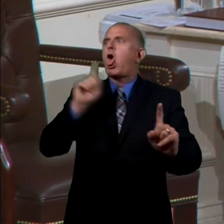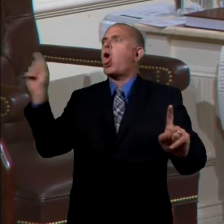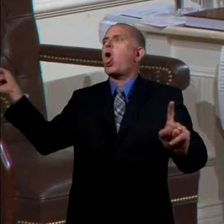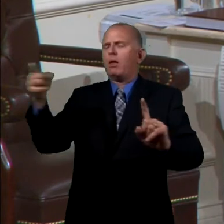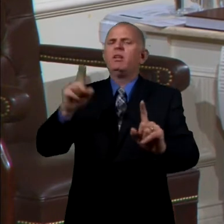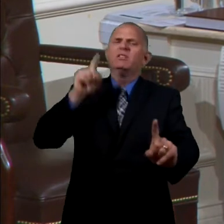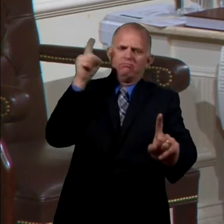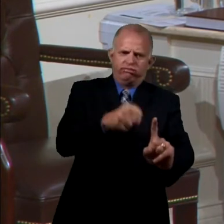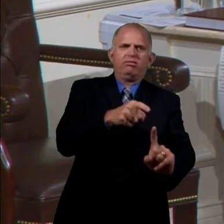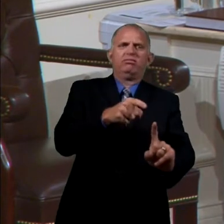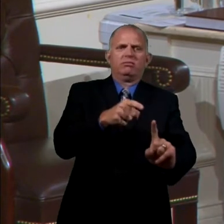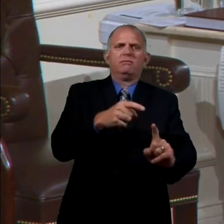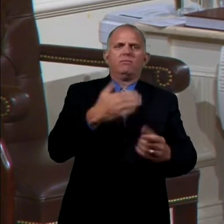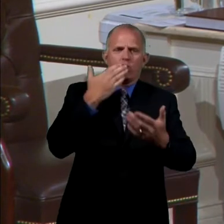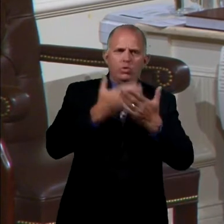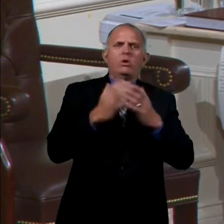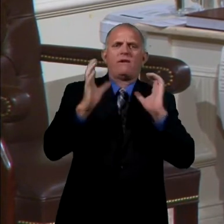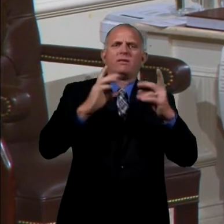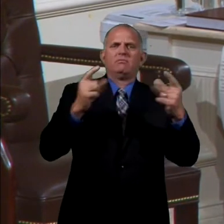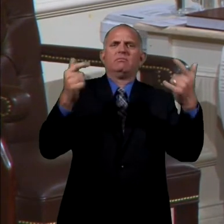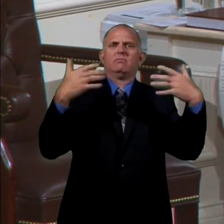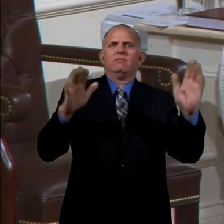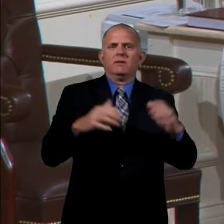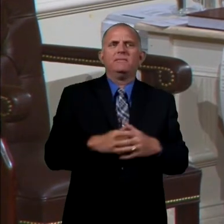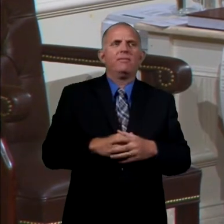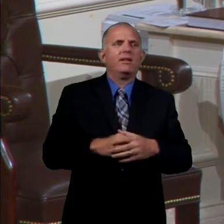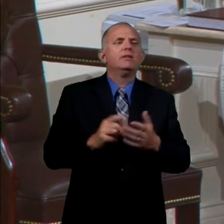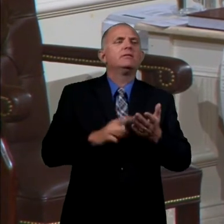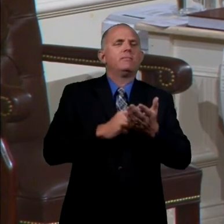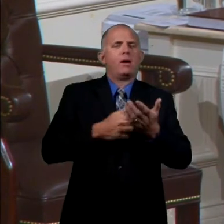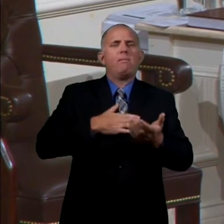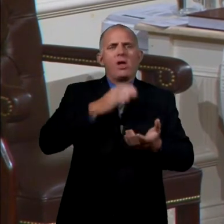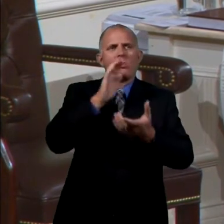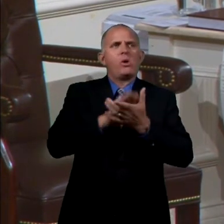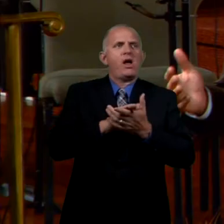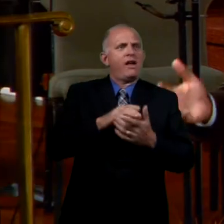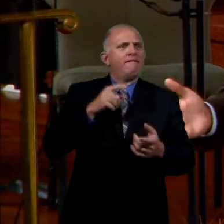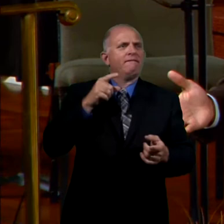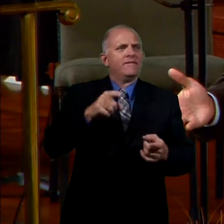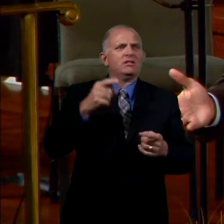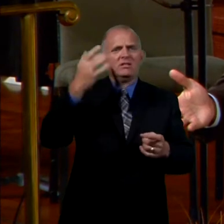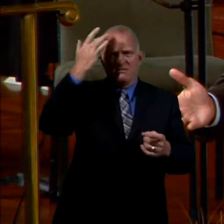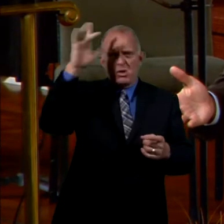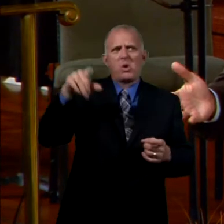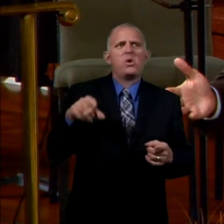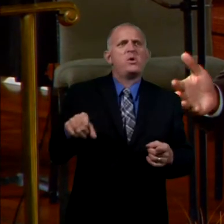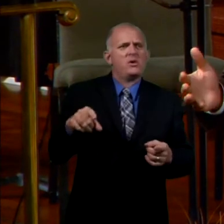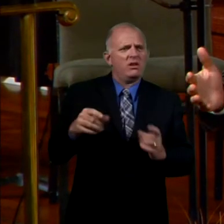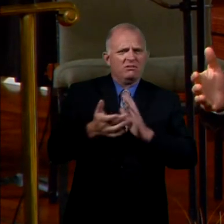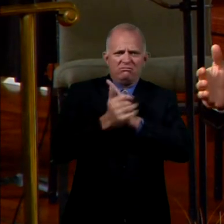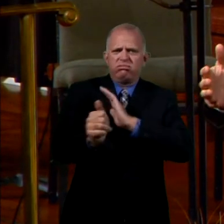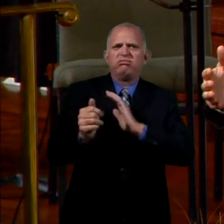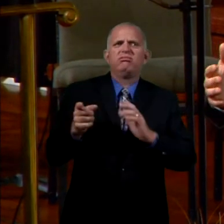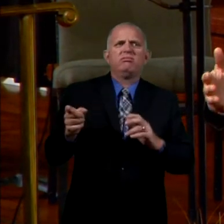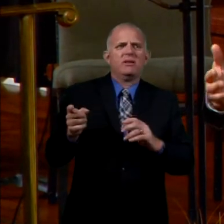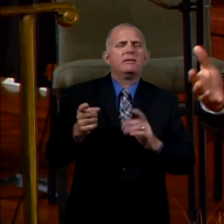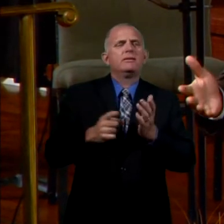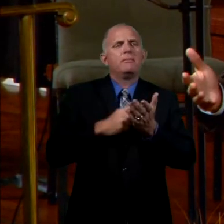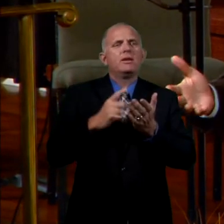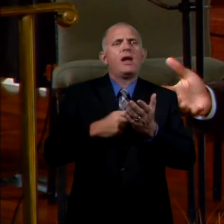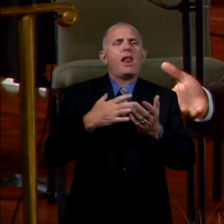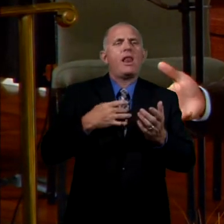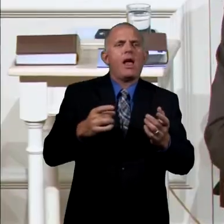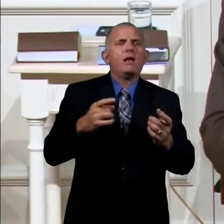efficient conversation. Sometimes my wife, who's very capable and smart and competent, but she sometimes likes to take